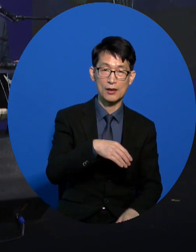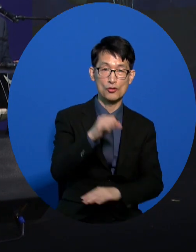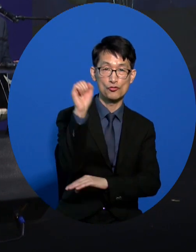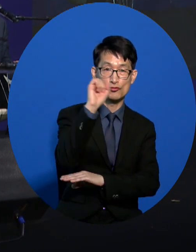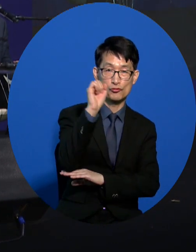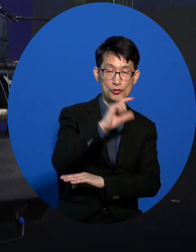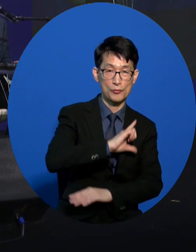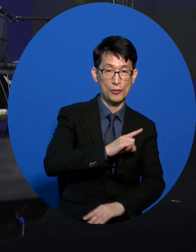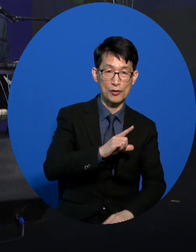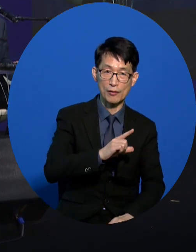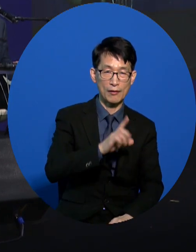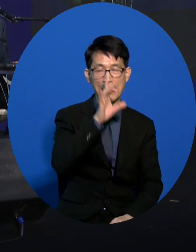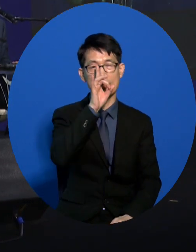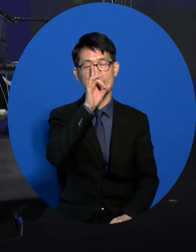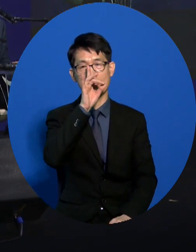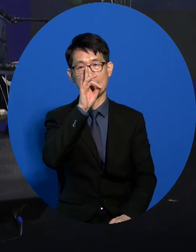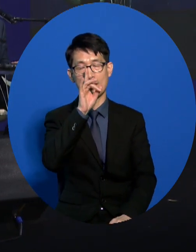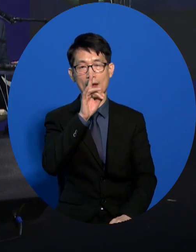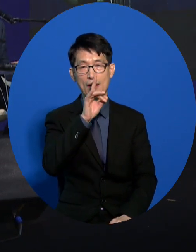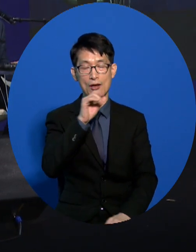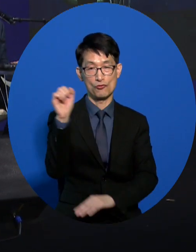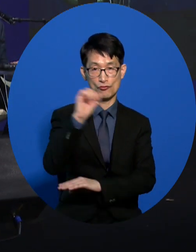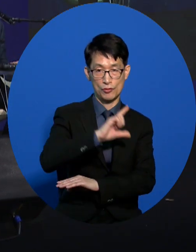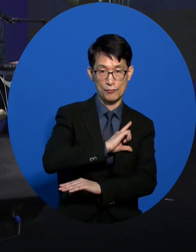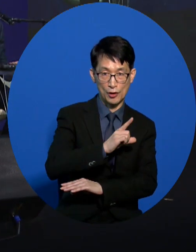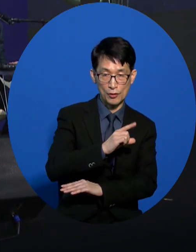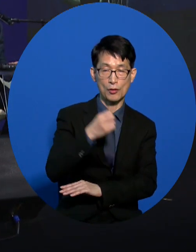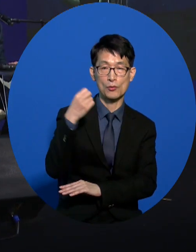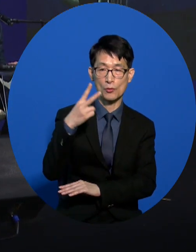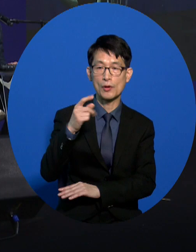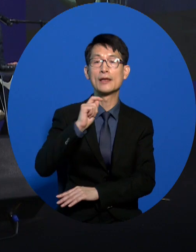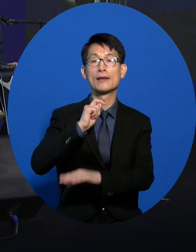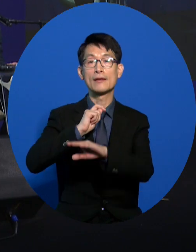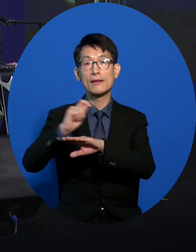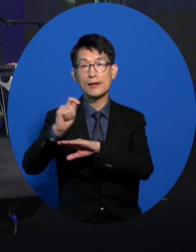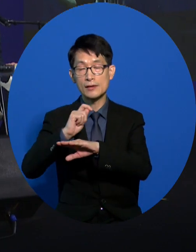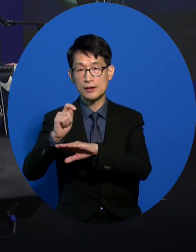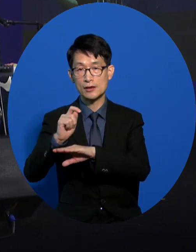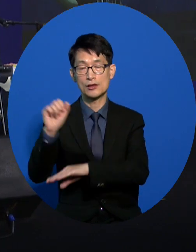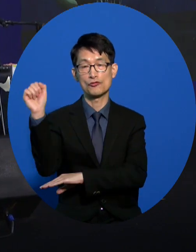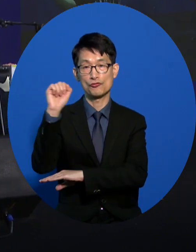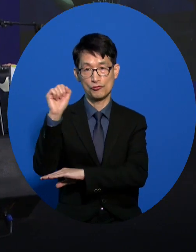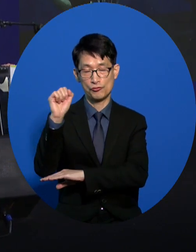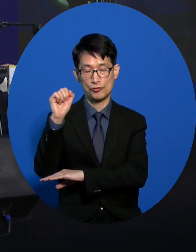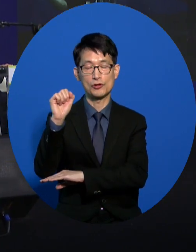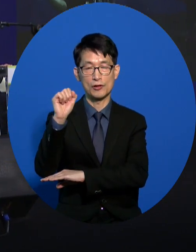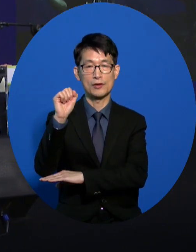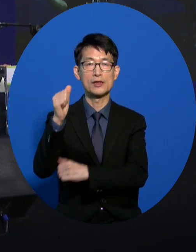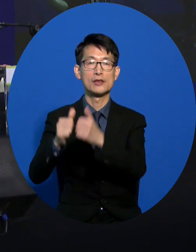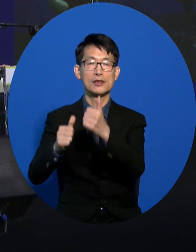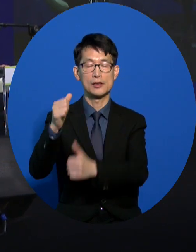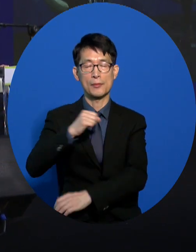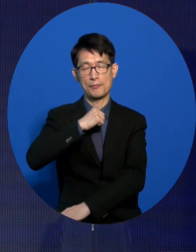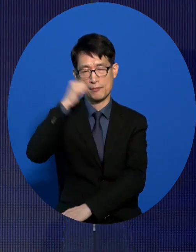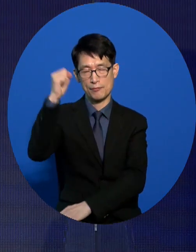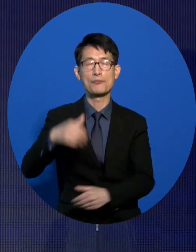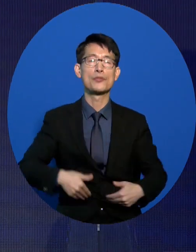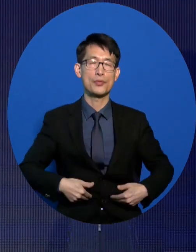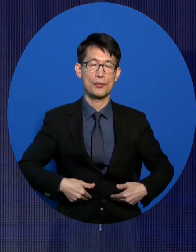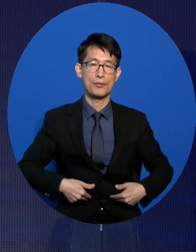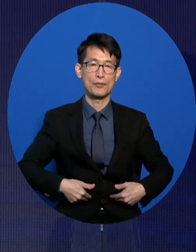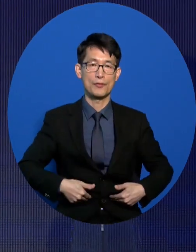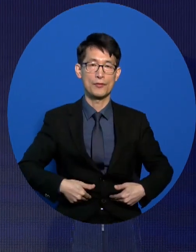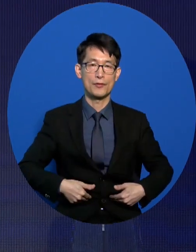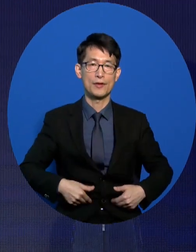That is a prerequisite. So they have to have a driver's license and also a qualification